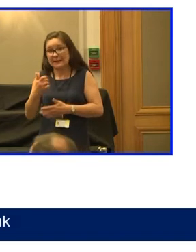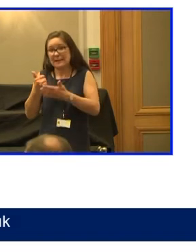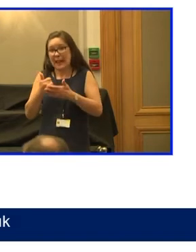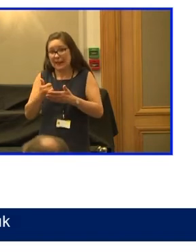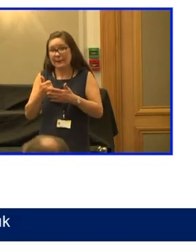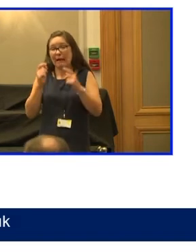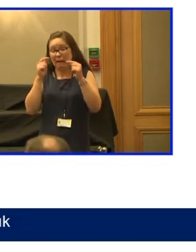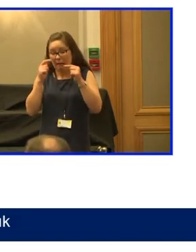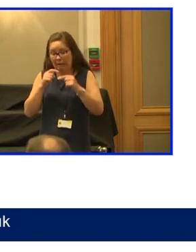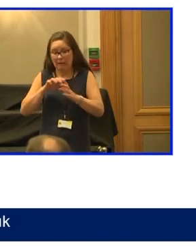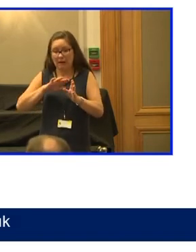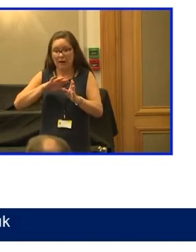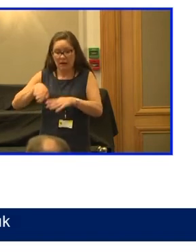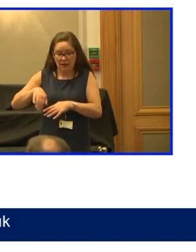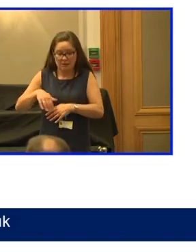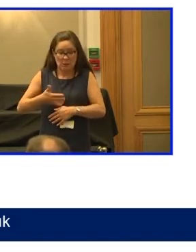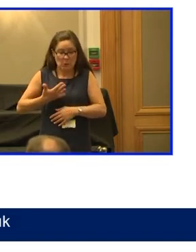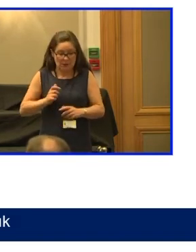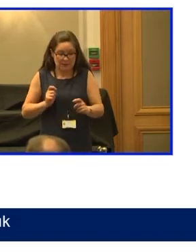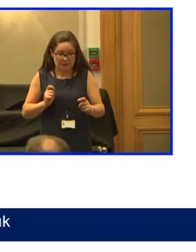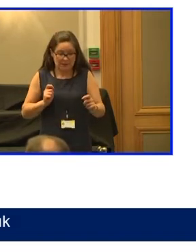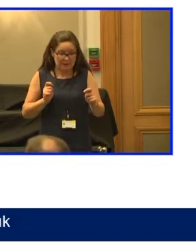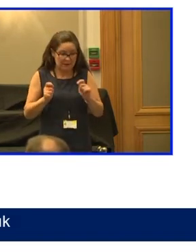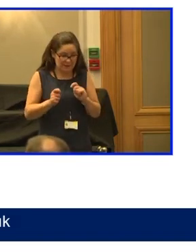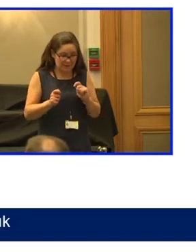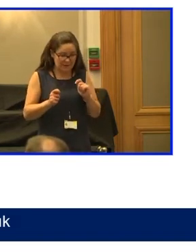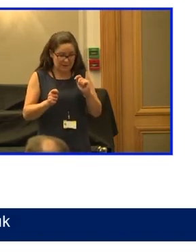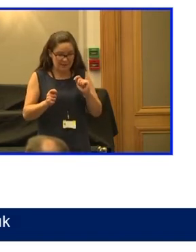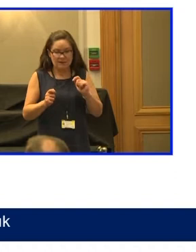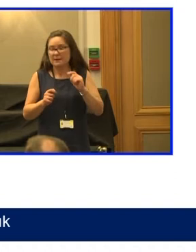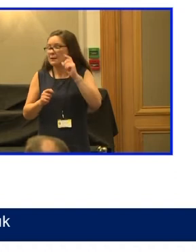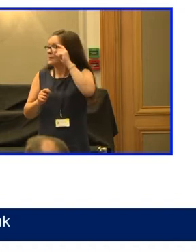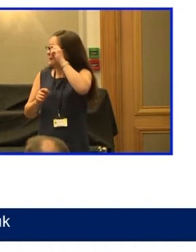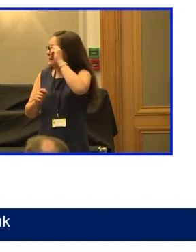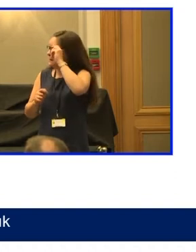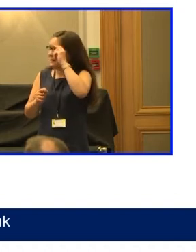that triangle from sight, and we're going to move over to sound. So what we're going to talk about is a